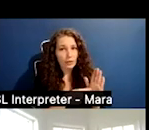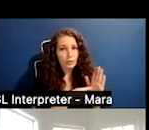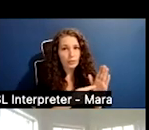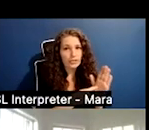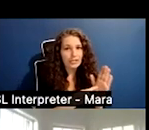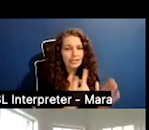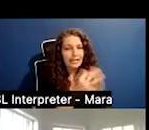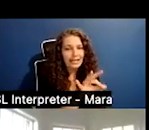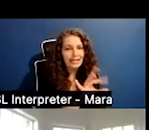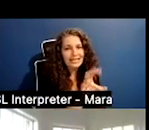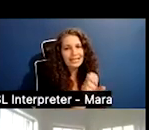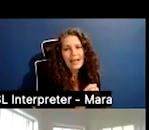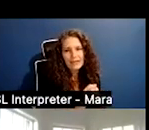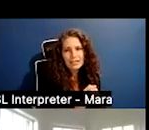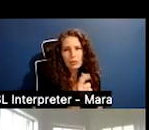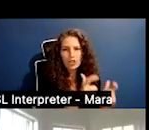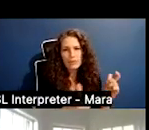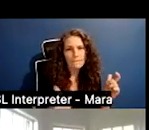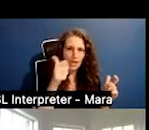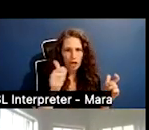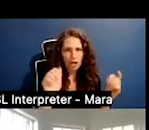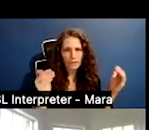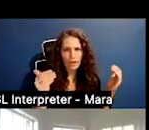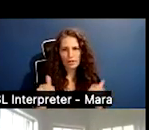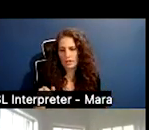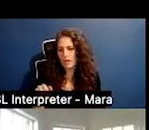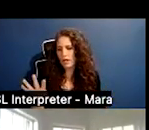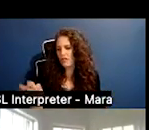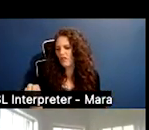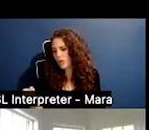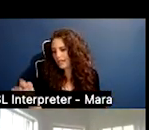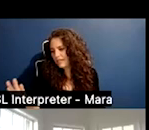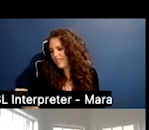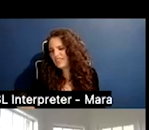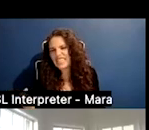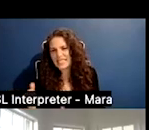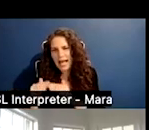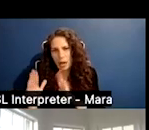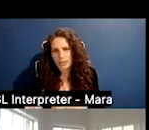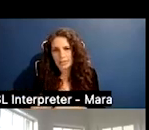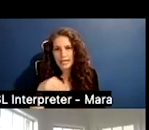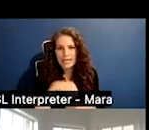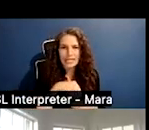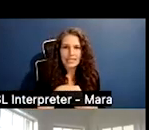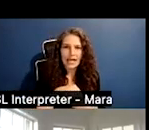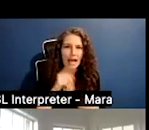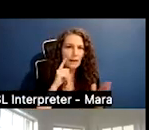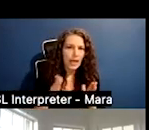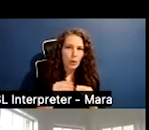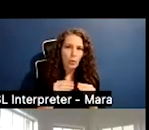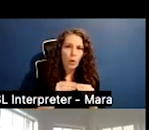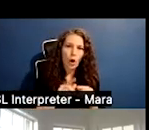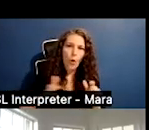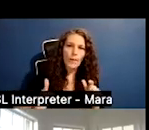1950 or 40s or 50s house. Much bigger open plan on the inside of the house, removing walls, that kind of open